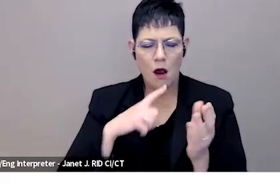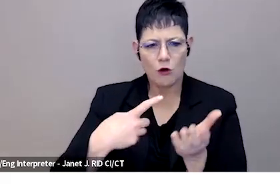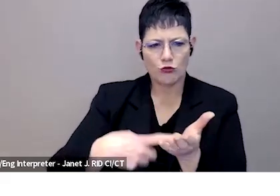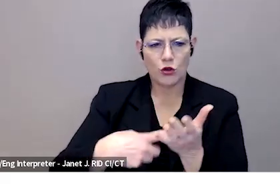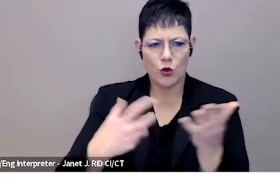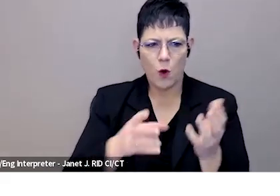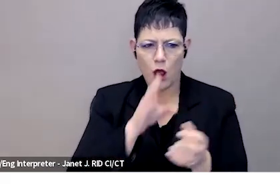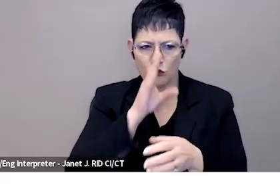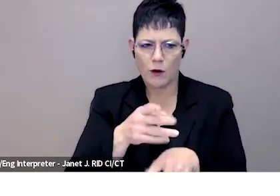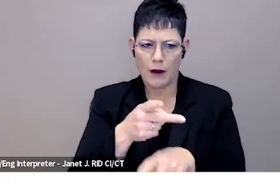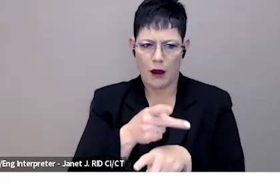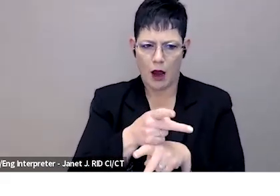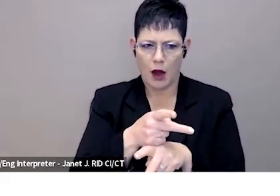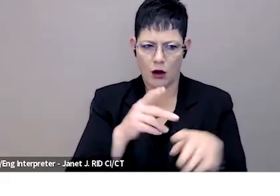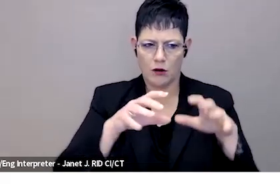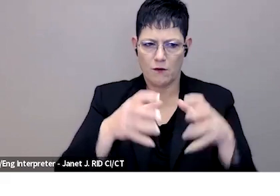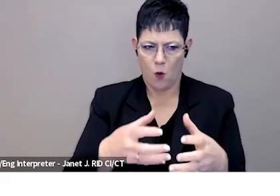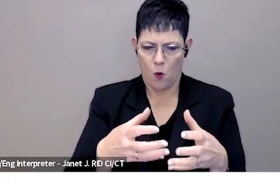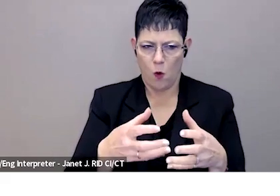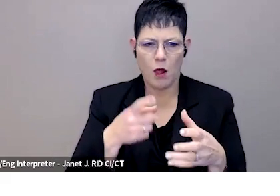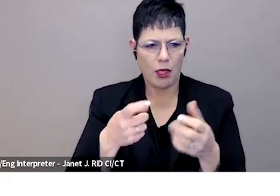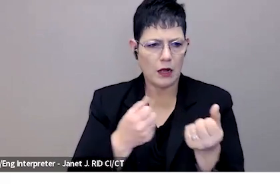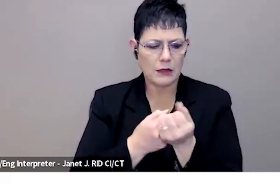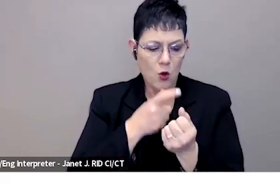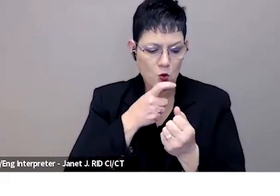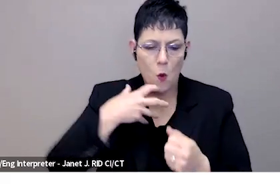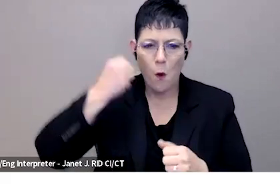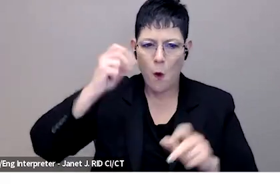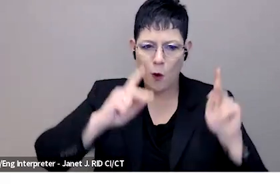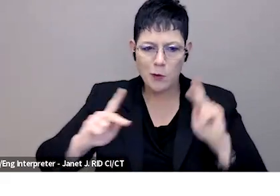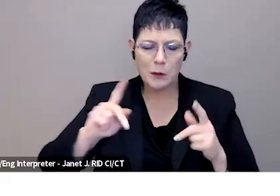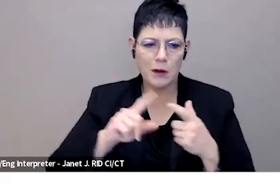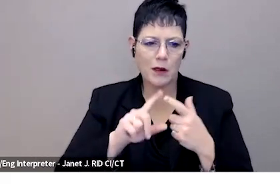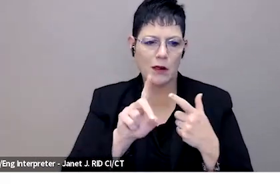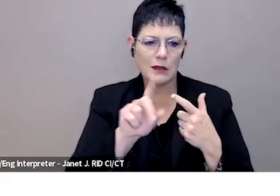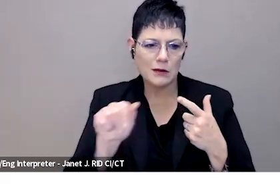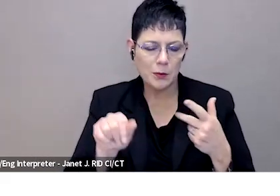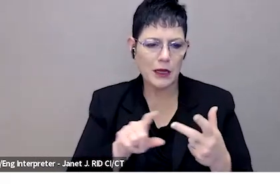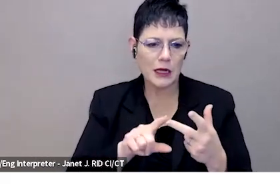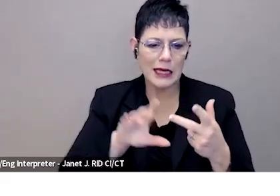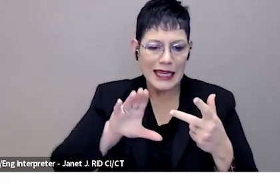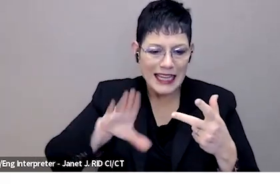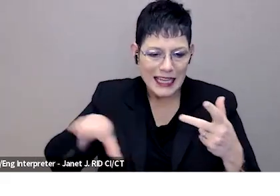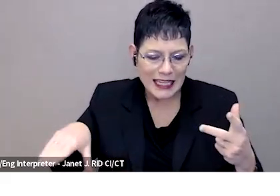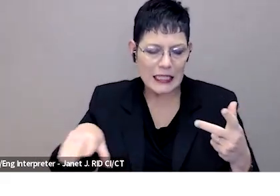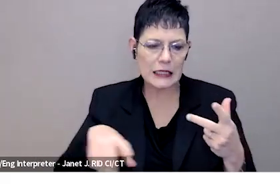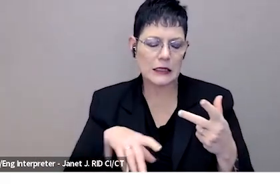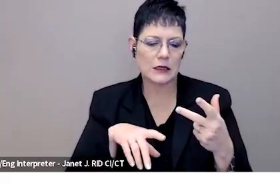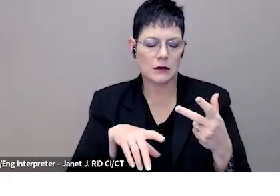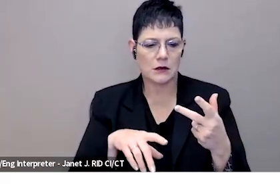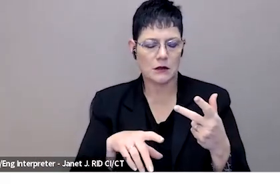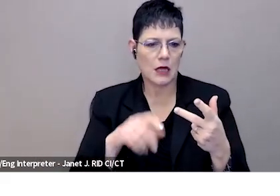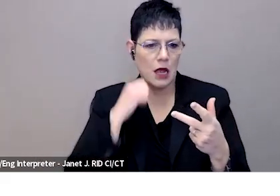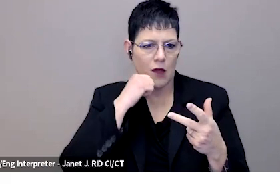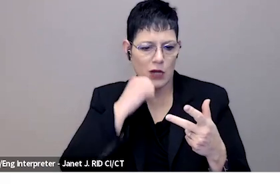direct care workforce. They do assist older adults, persons with disabilities, people caring for children with daily tasks